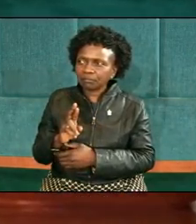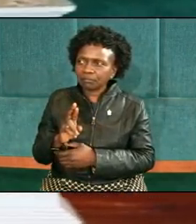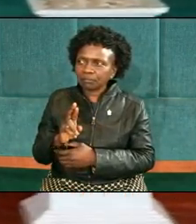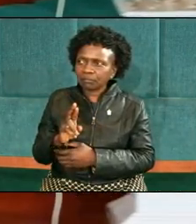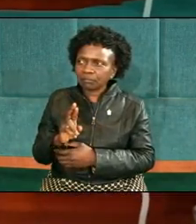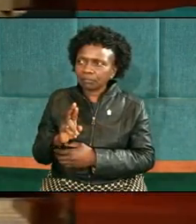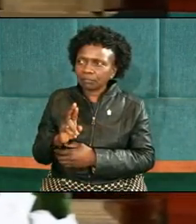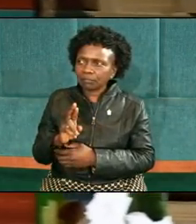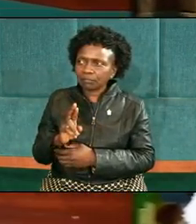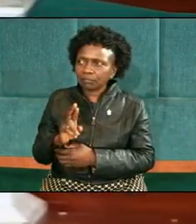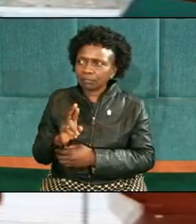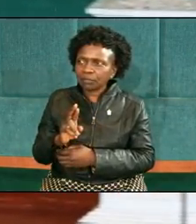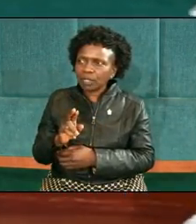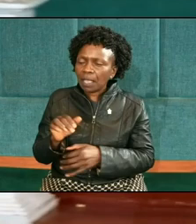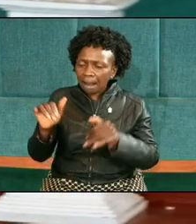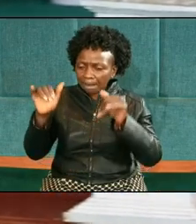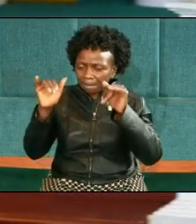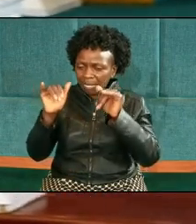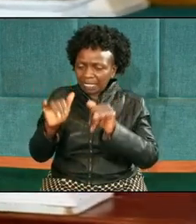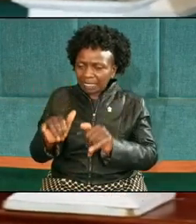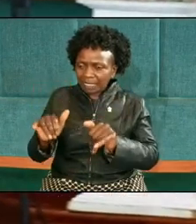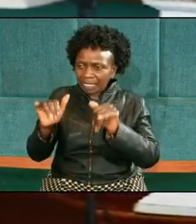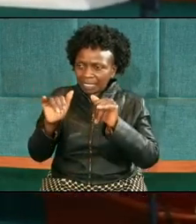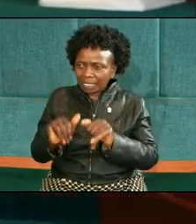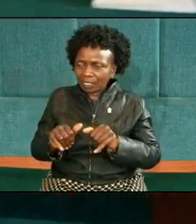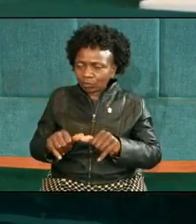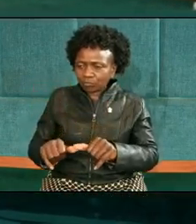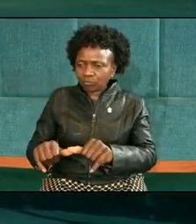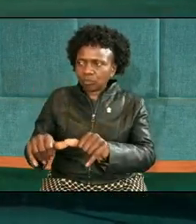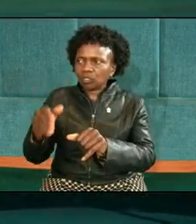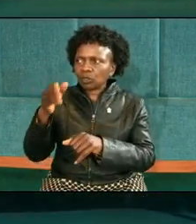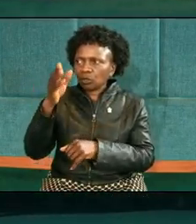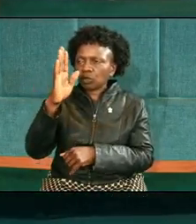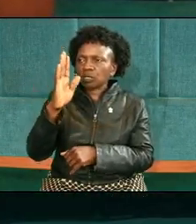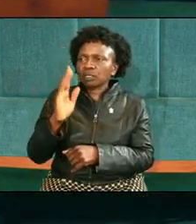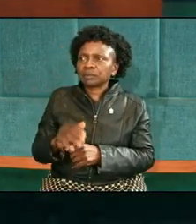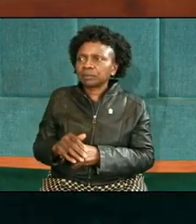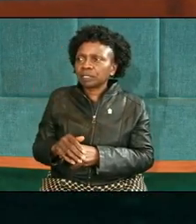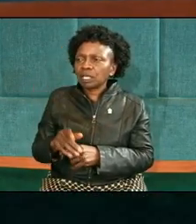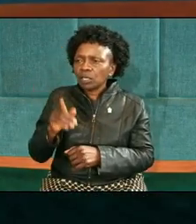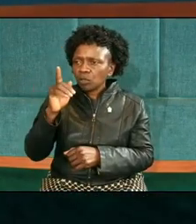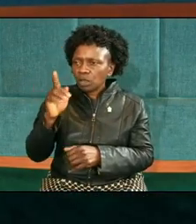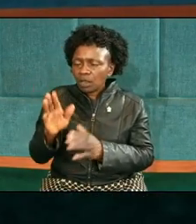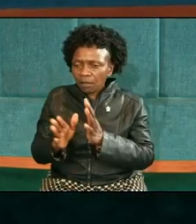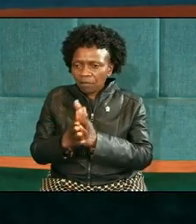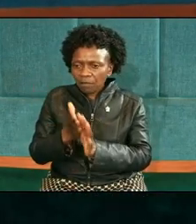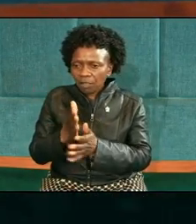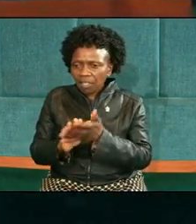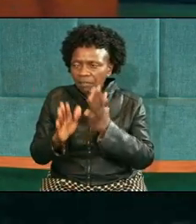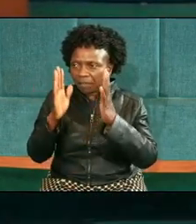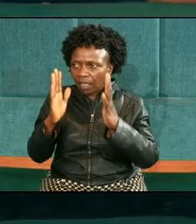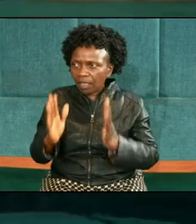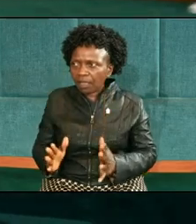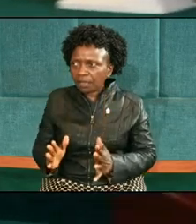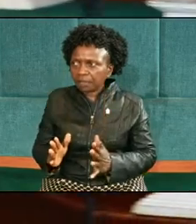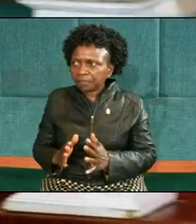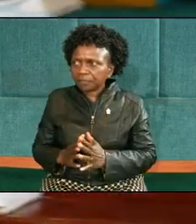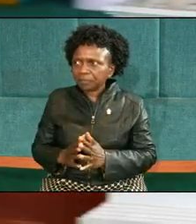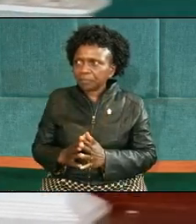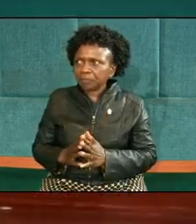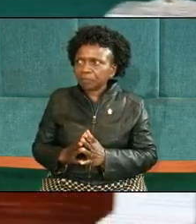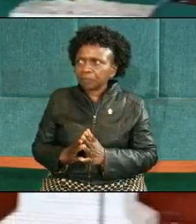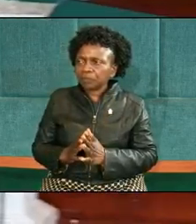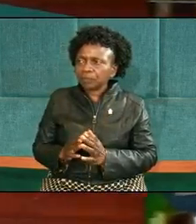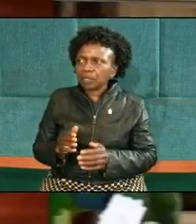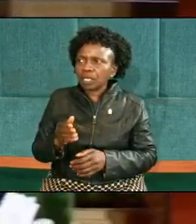I know you're a persistent God. I know you're a God that don't give up. Hey, and thanks be God. I